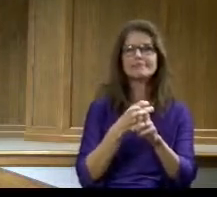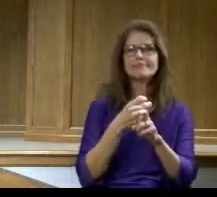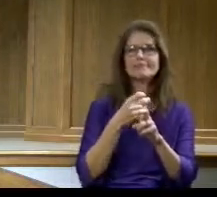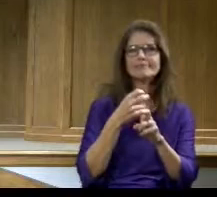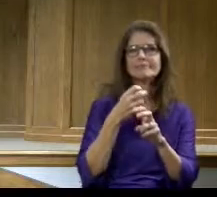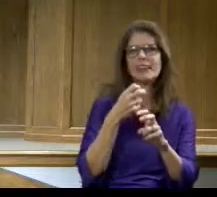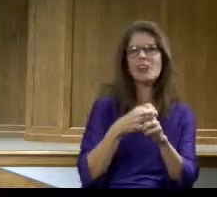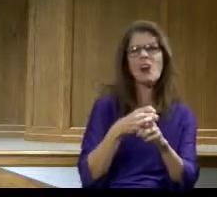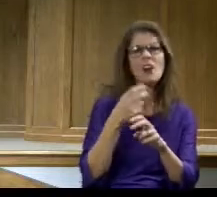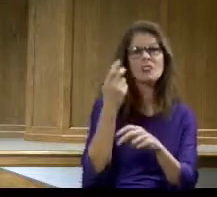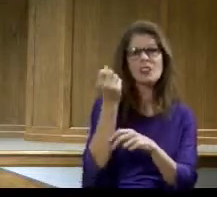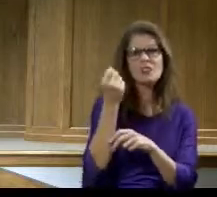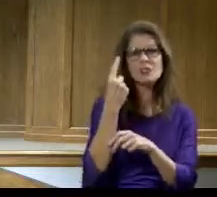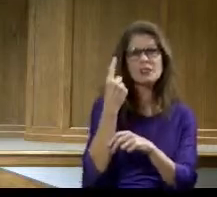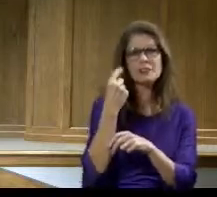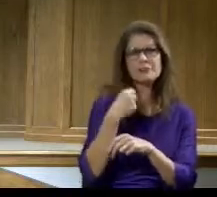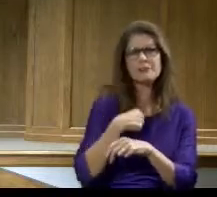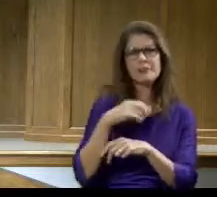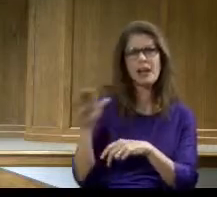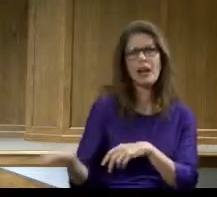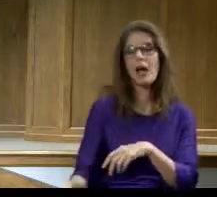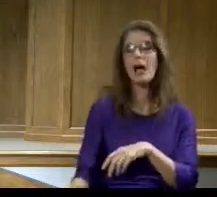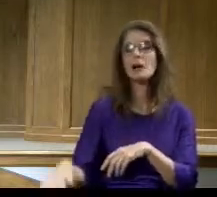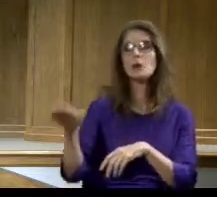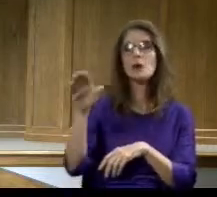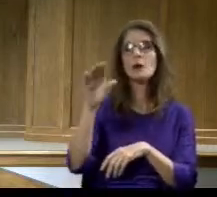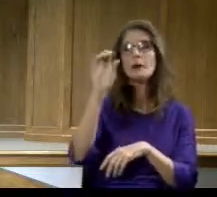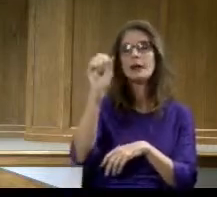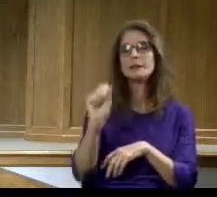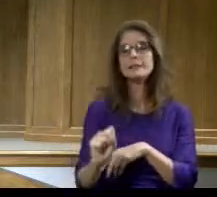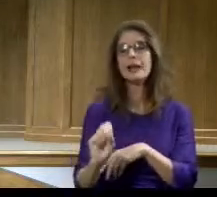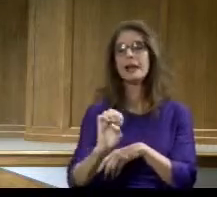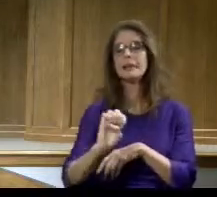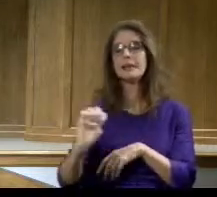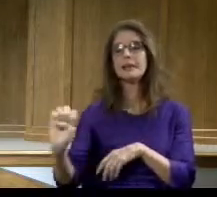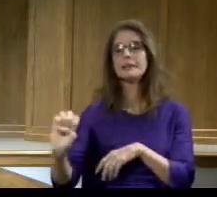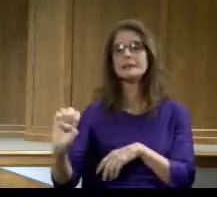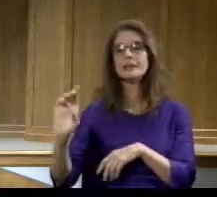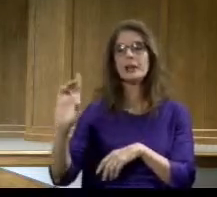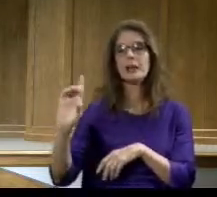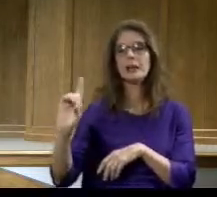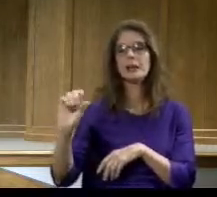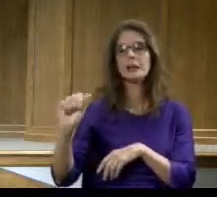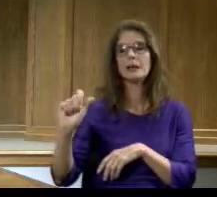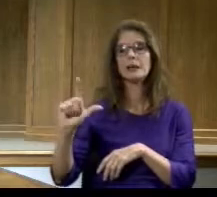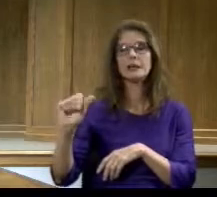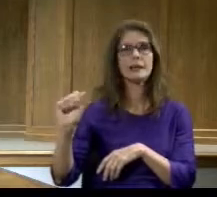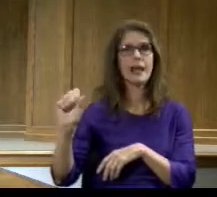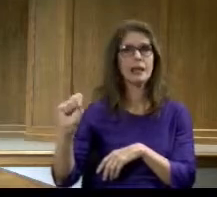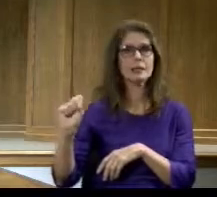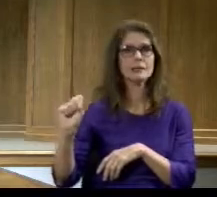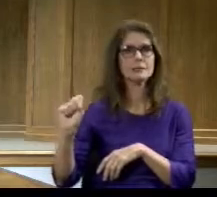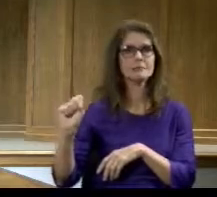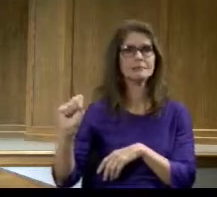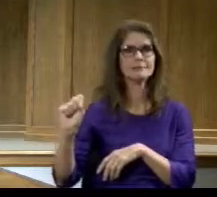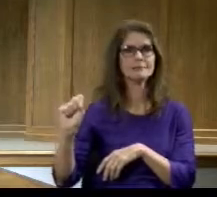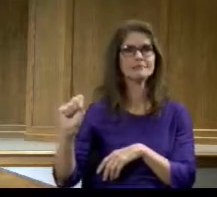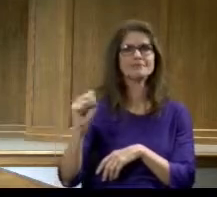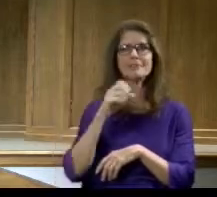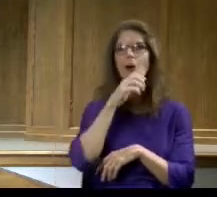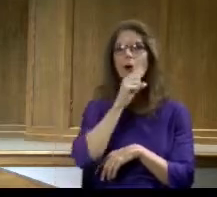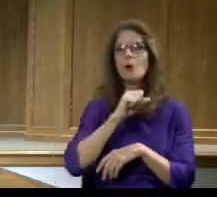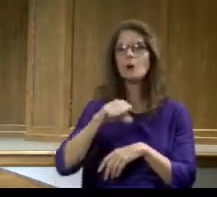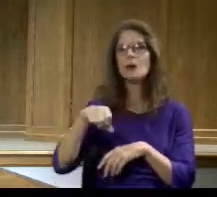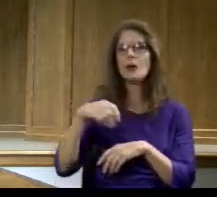I grew up in Southeast Dallas, in the old Pleasant Grove area. And I had a brother